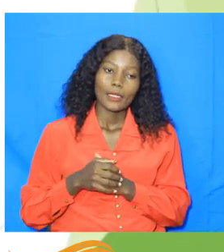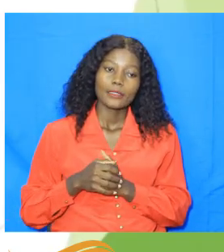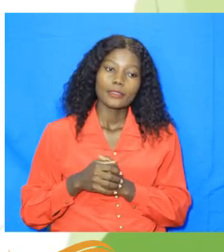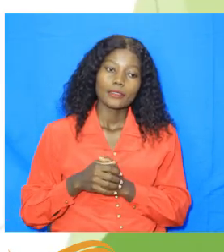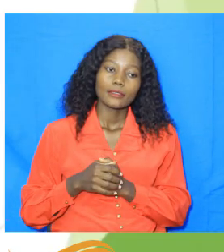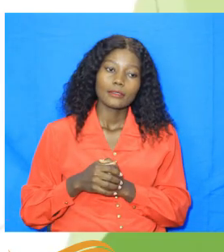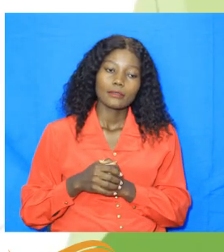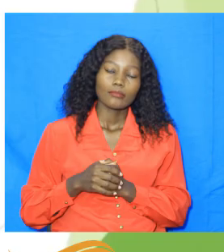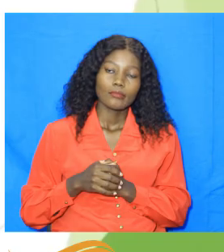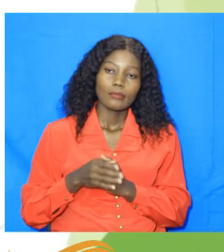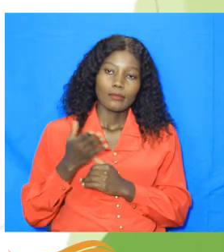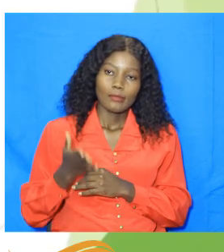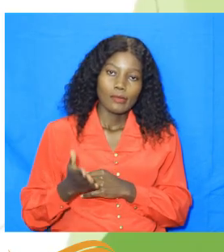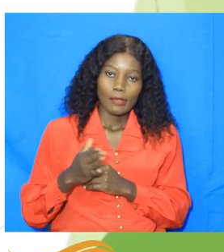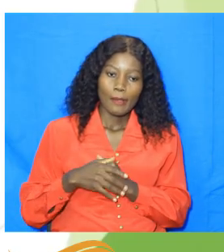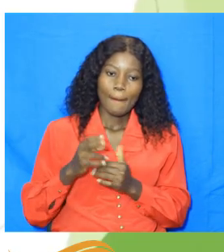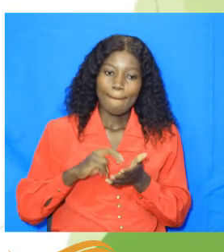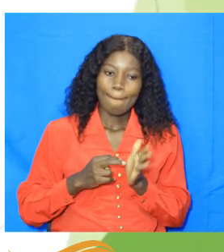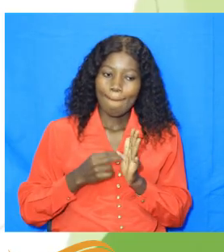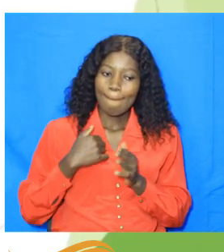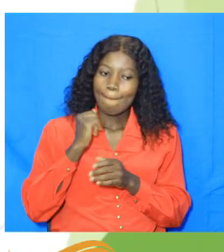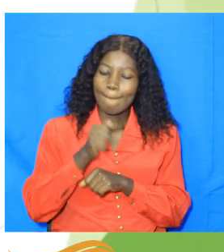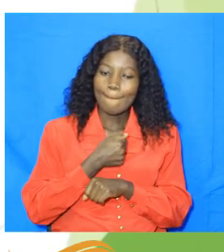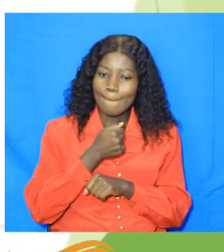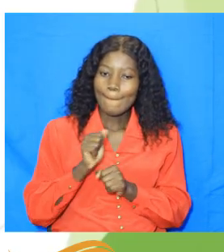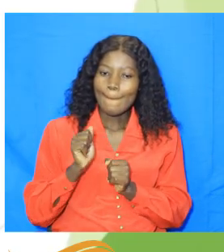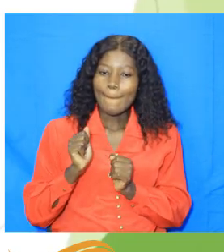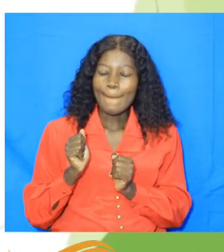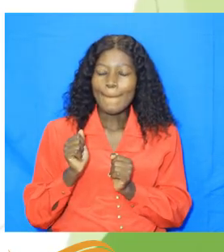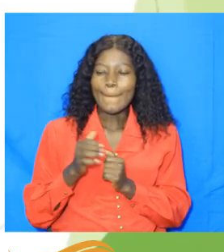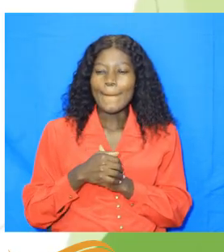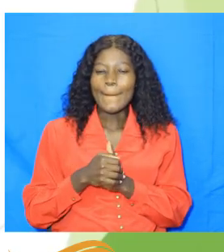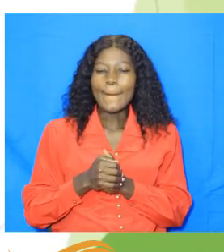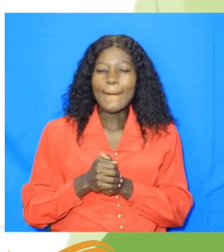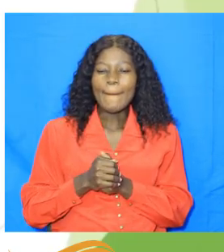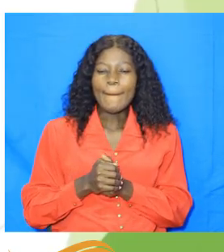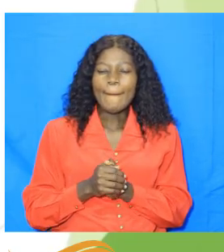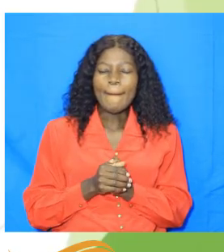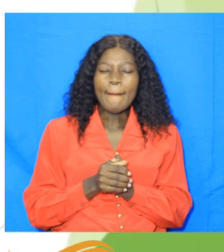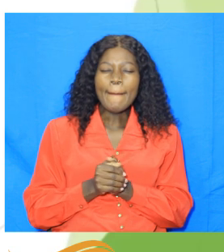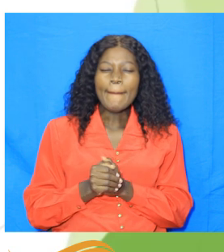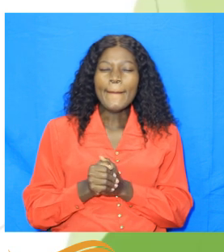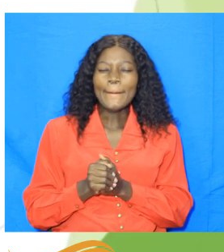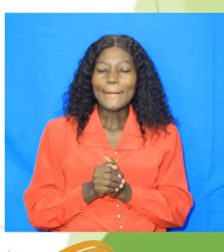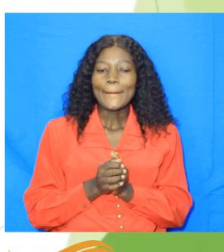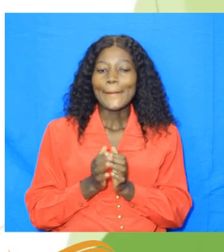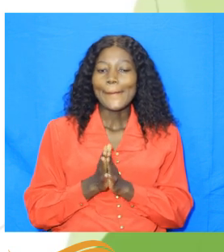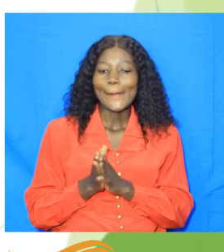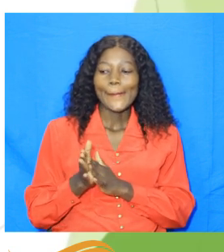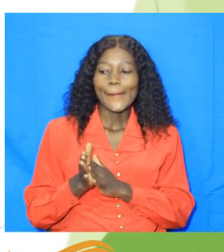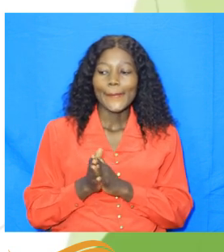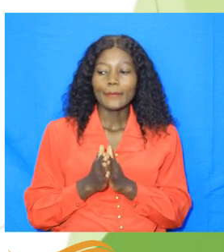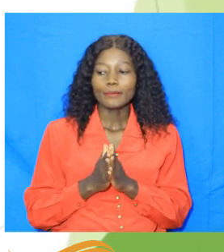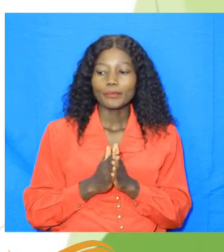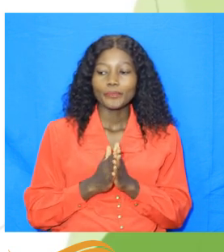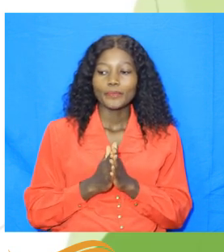the tatami. So I won't be able um, to officiate